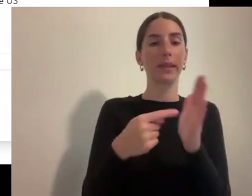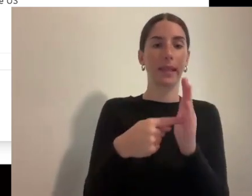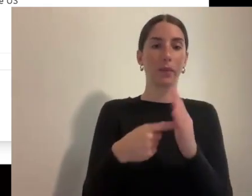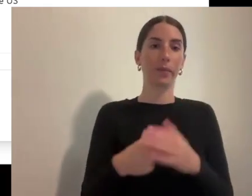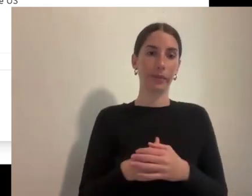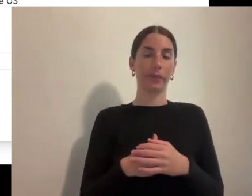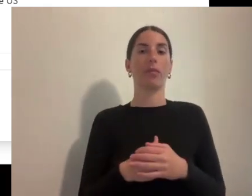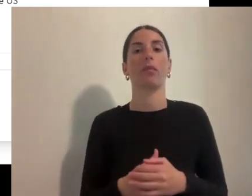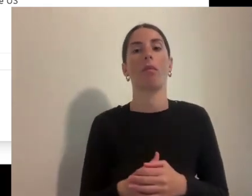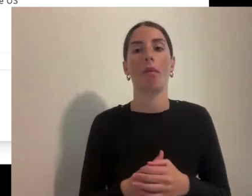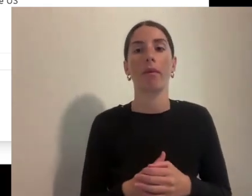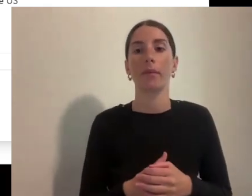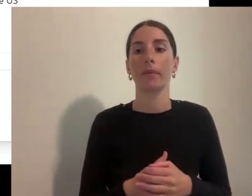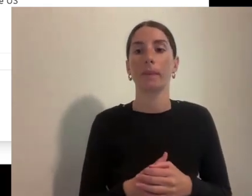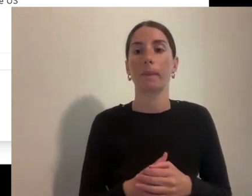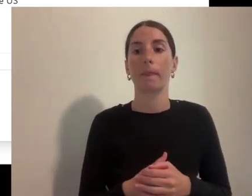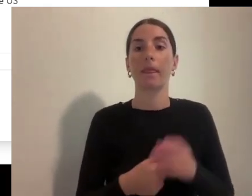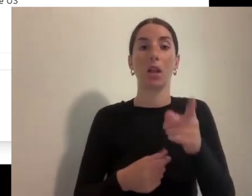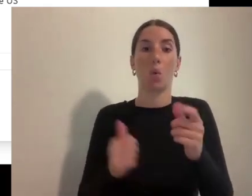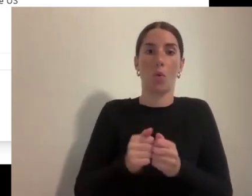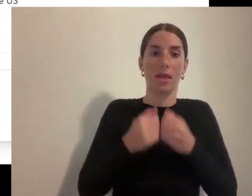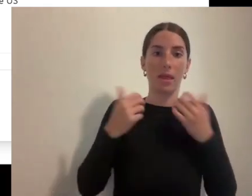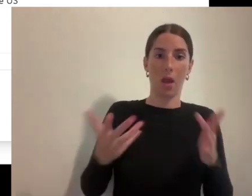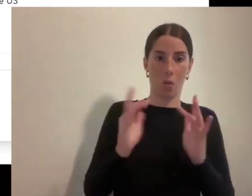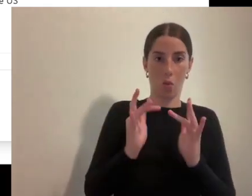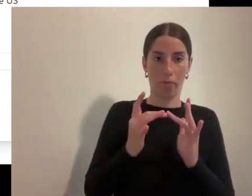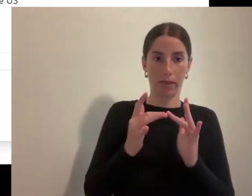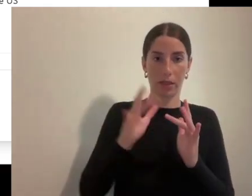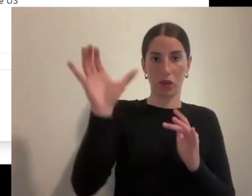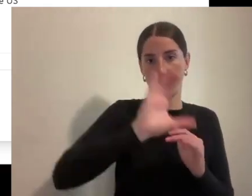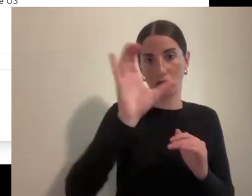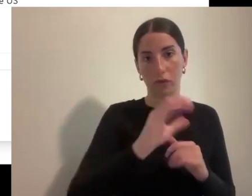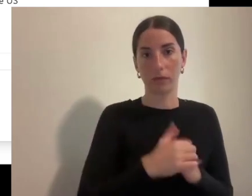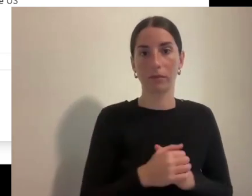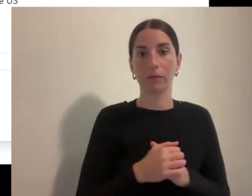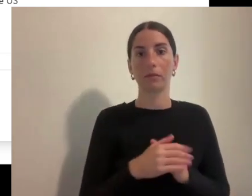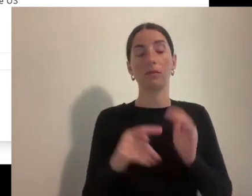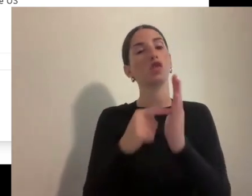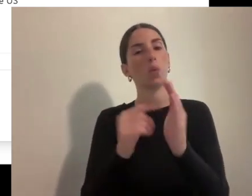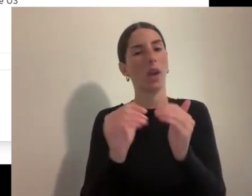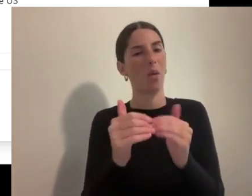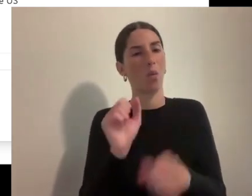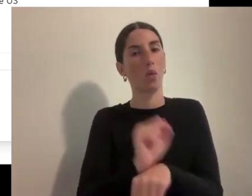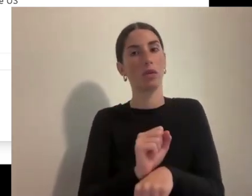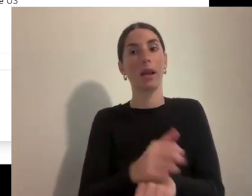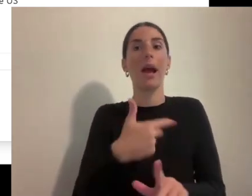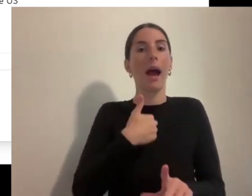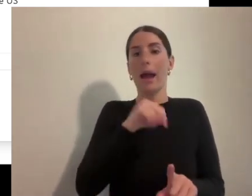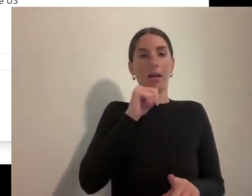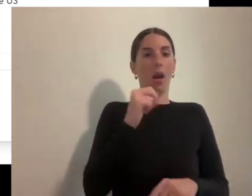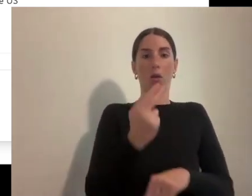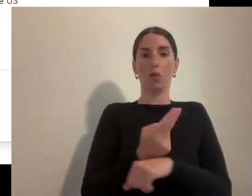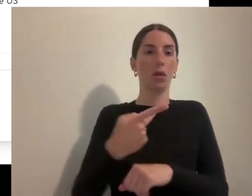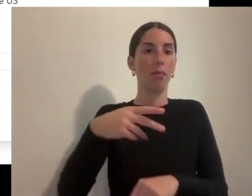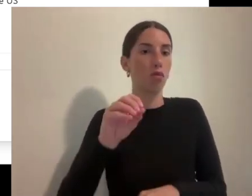This is an example without web search. And to show you how it works, I didn't use a prompt where I